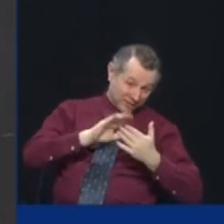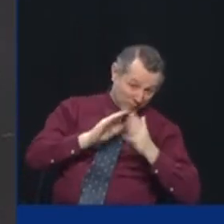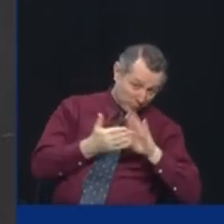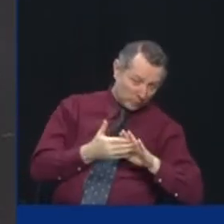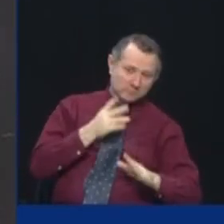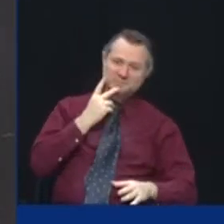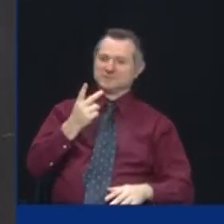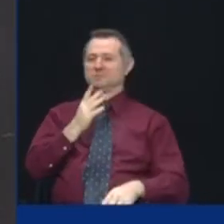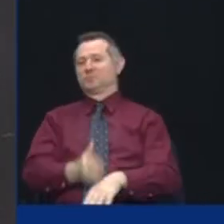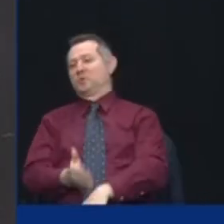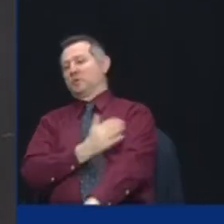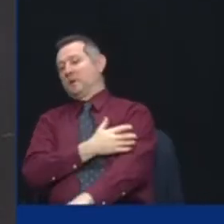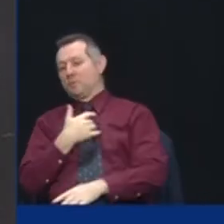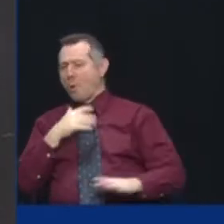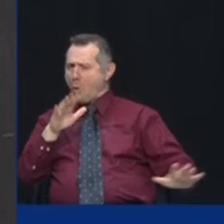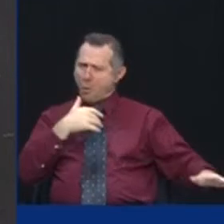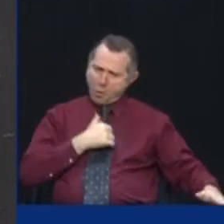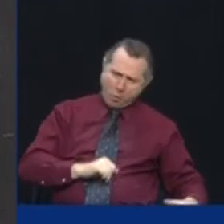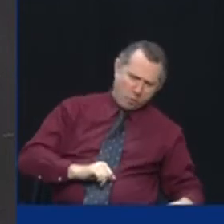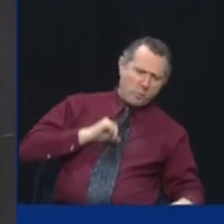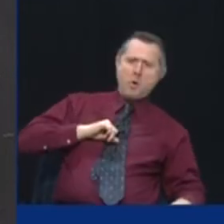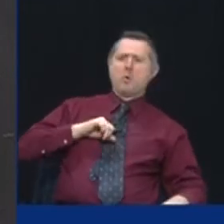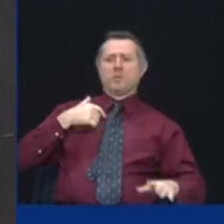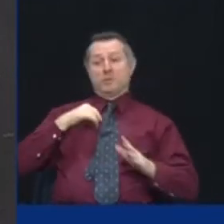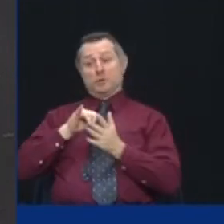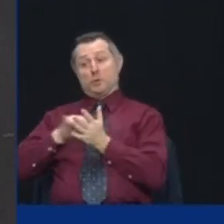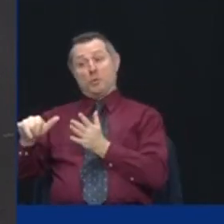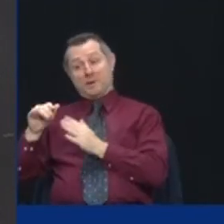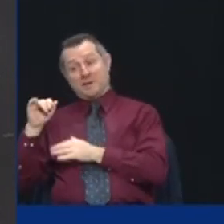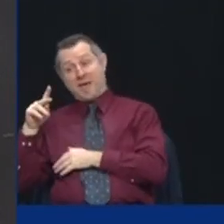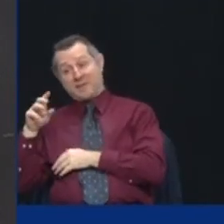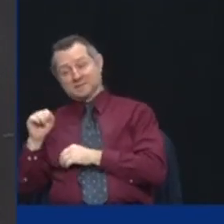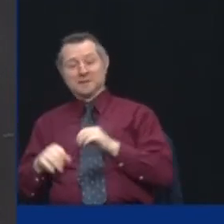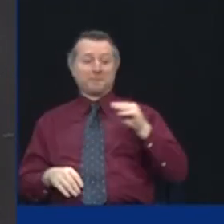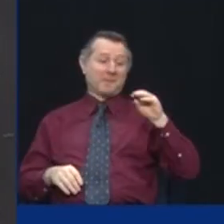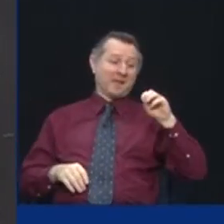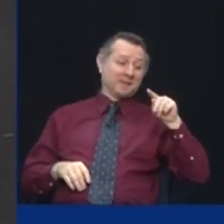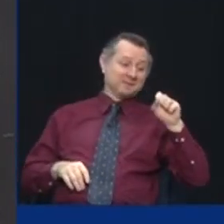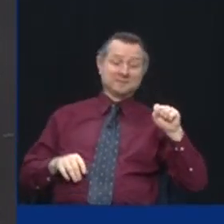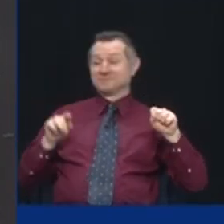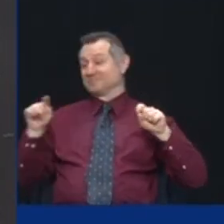what the Yankees and the Mets have done together with Major League Baseball to support